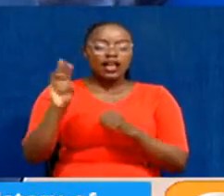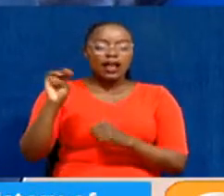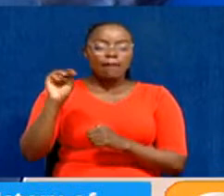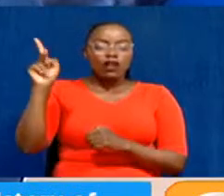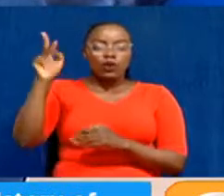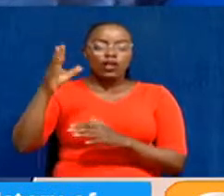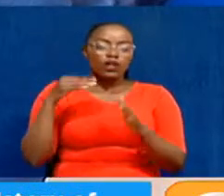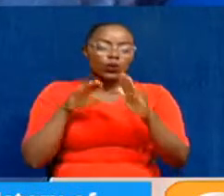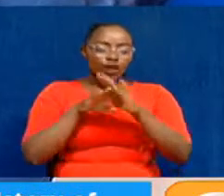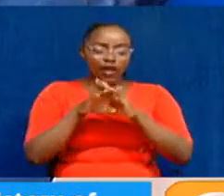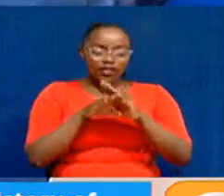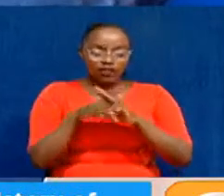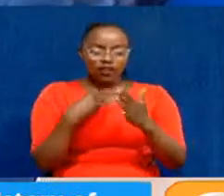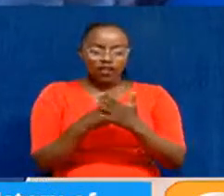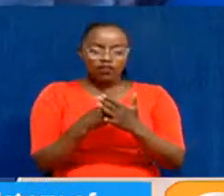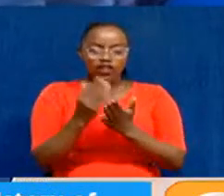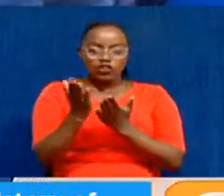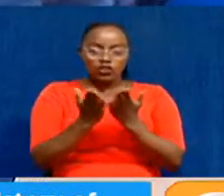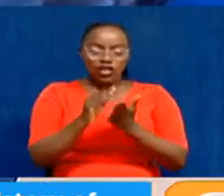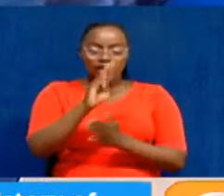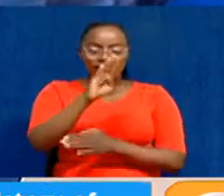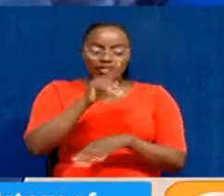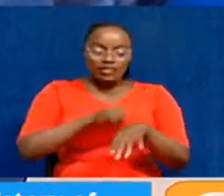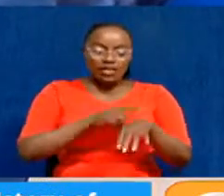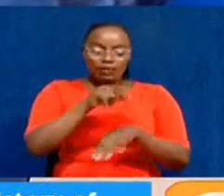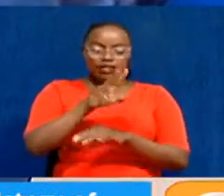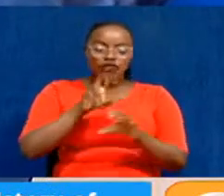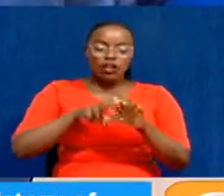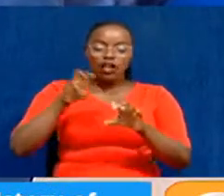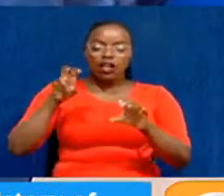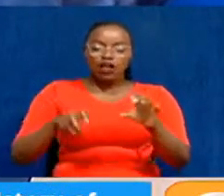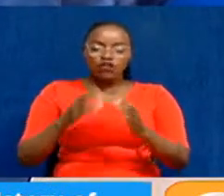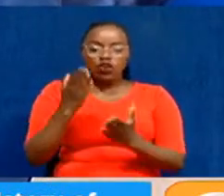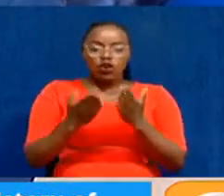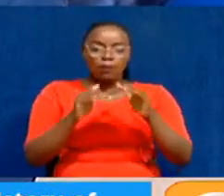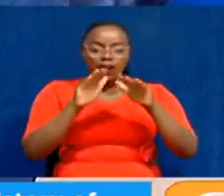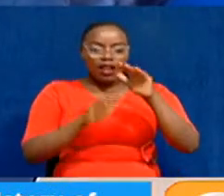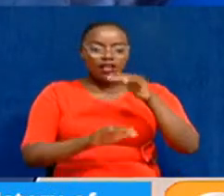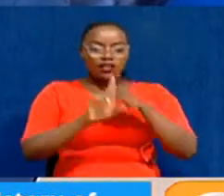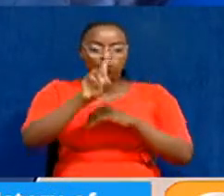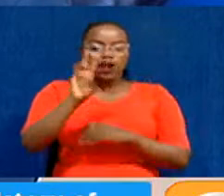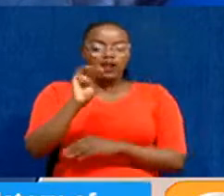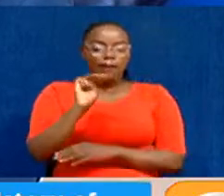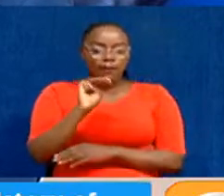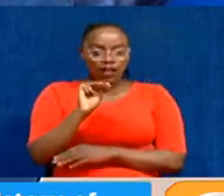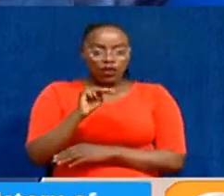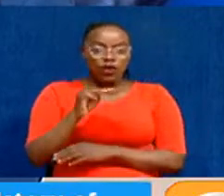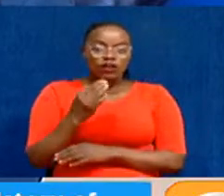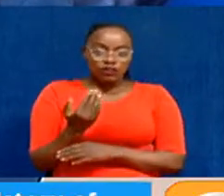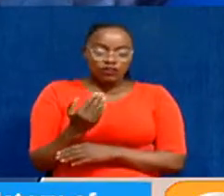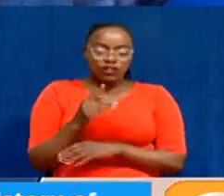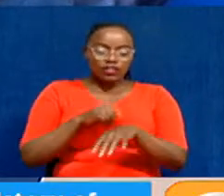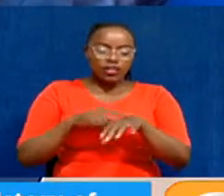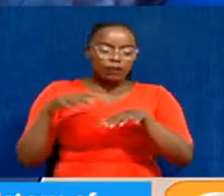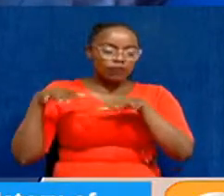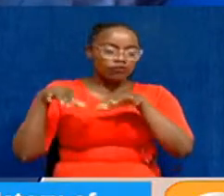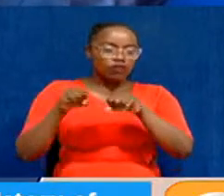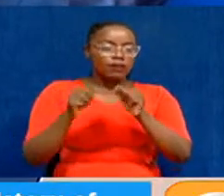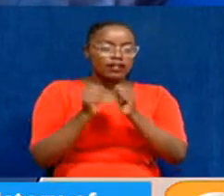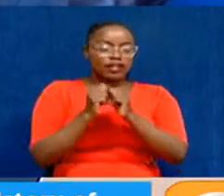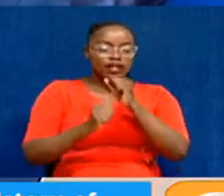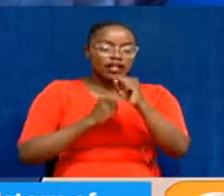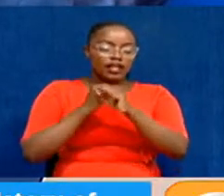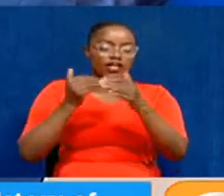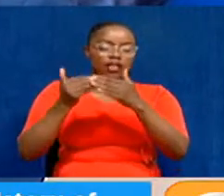Kenyans with access to financial services by the time he was leaving office, compared to less than 1 million when he took office just 10